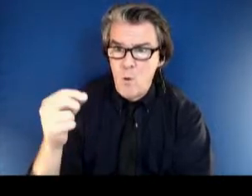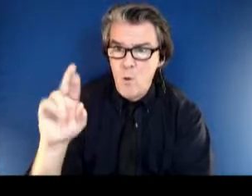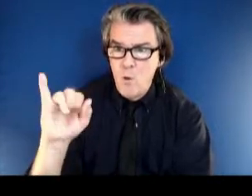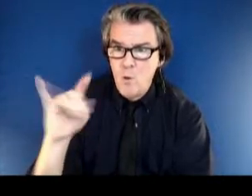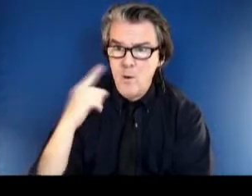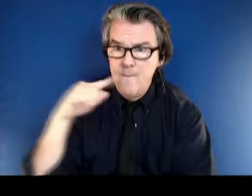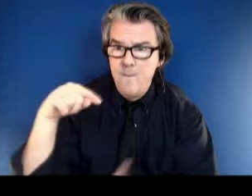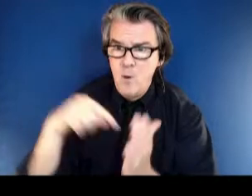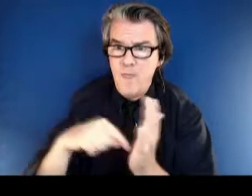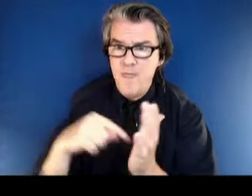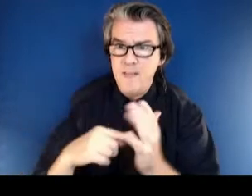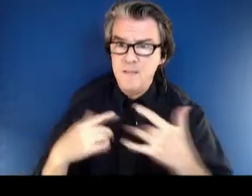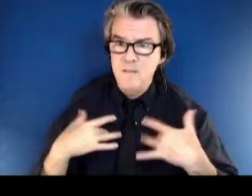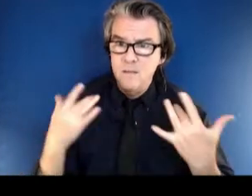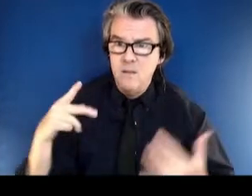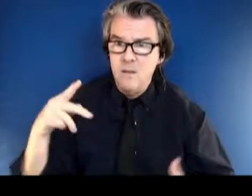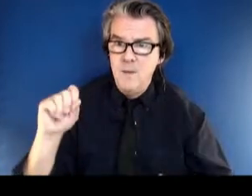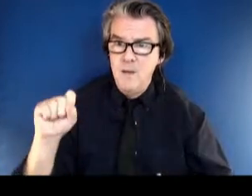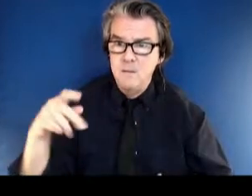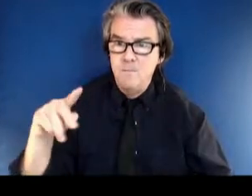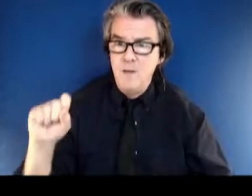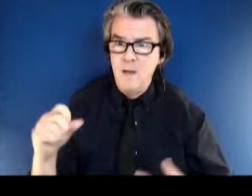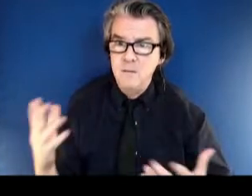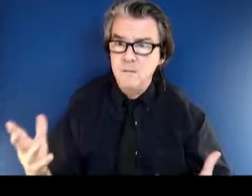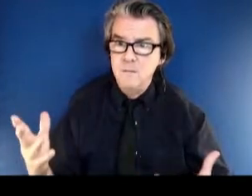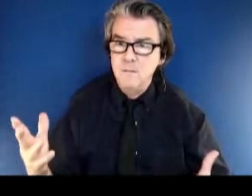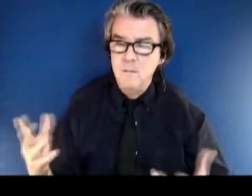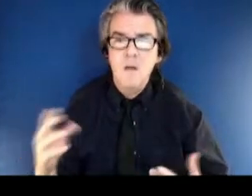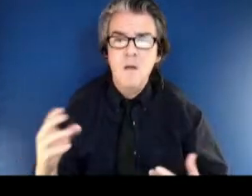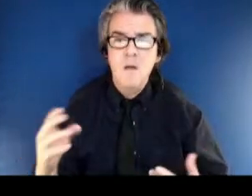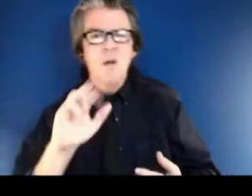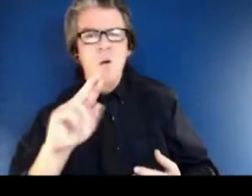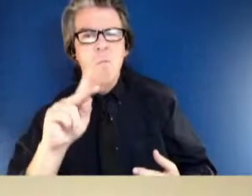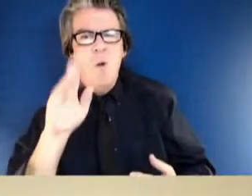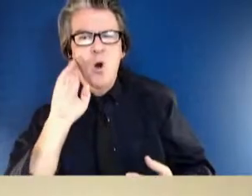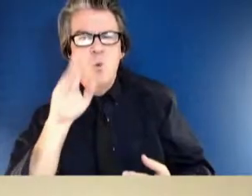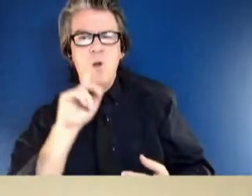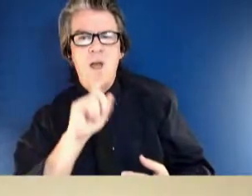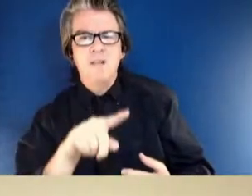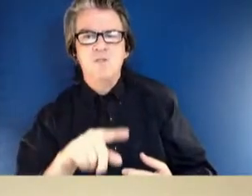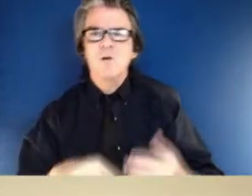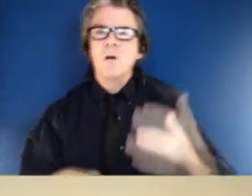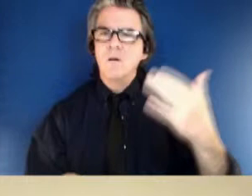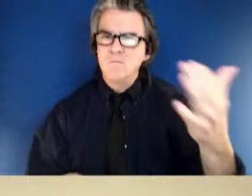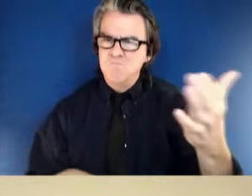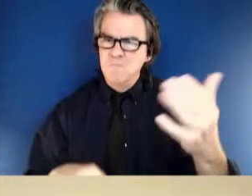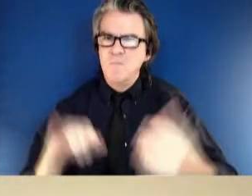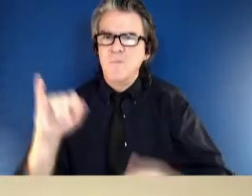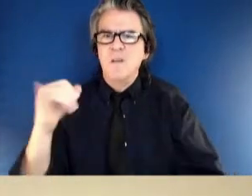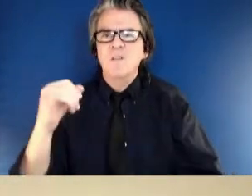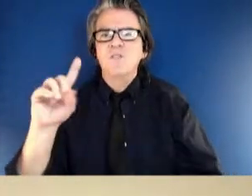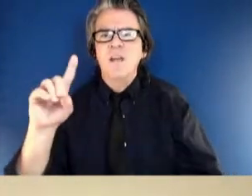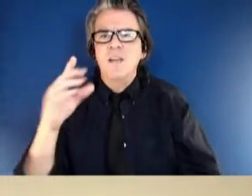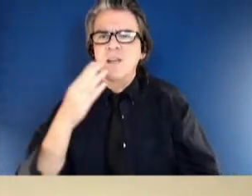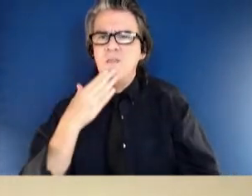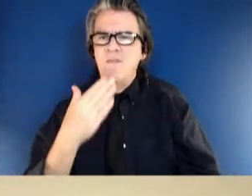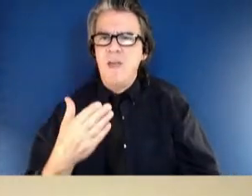groups of customers in different parts of our service area? Okay, thank you. JD, great